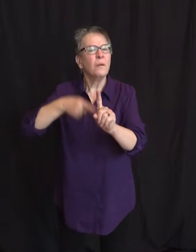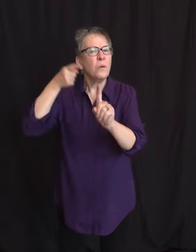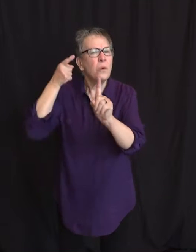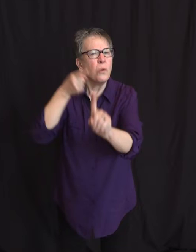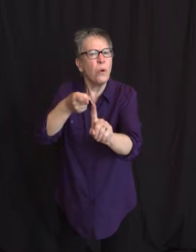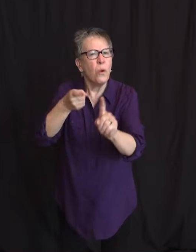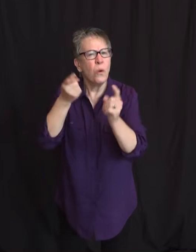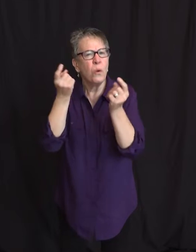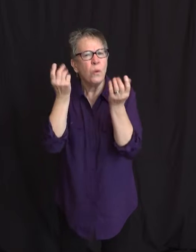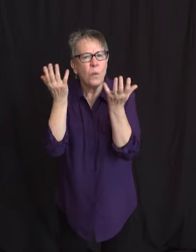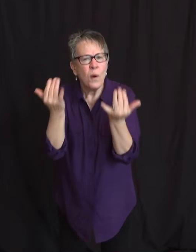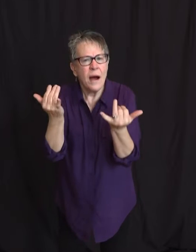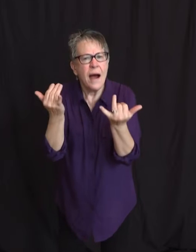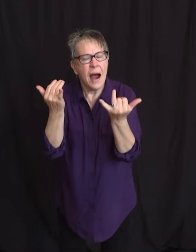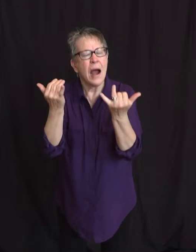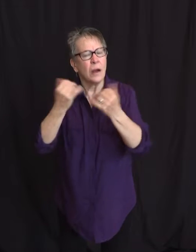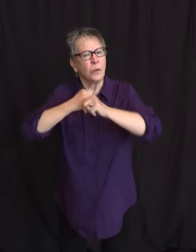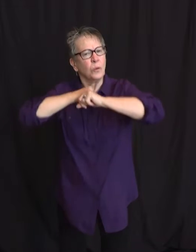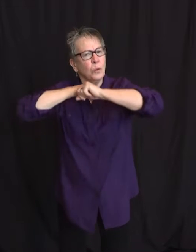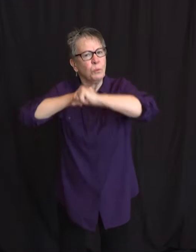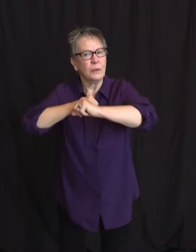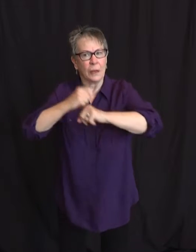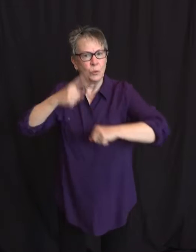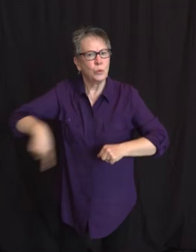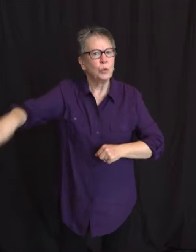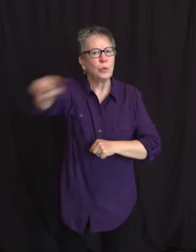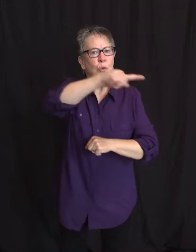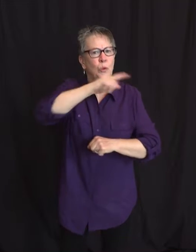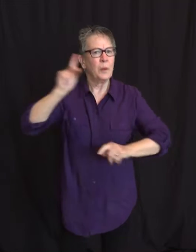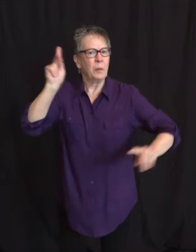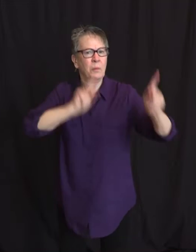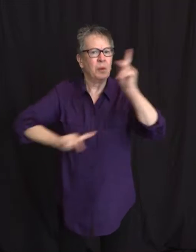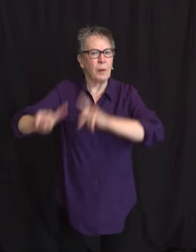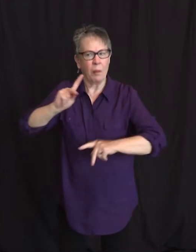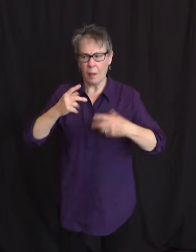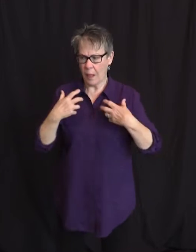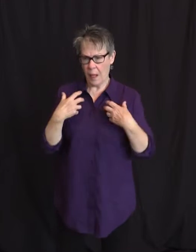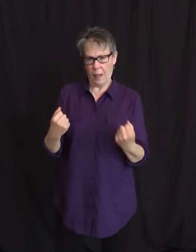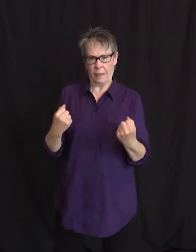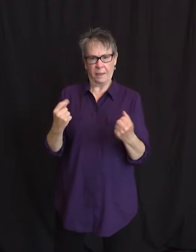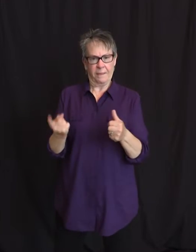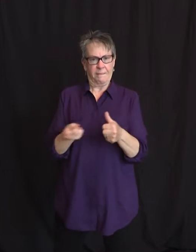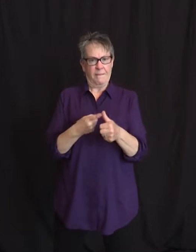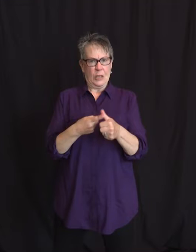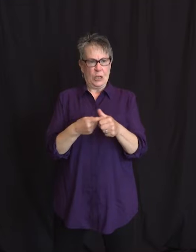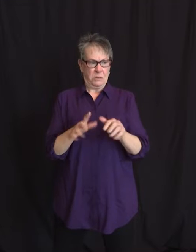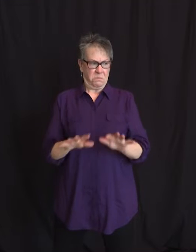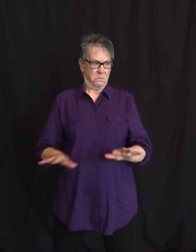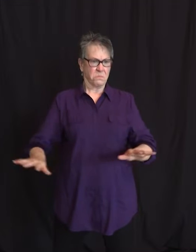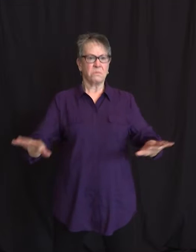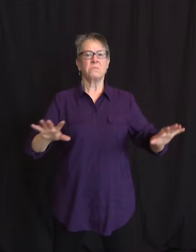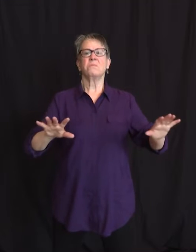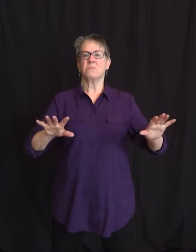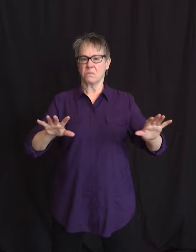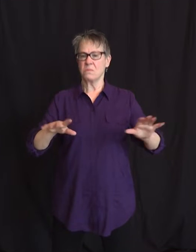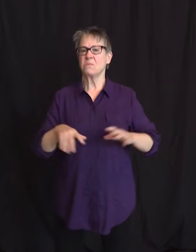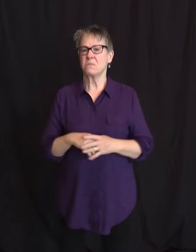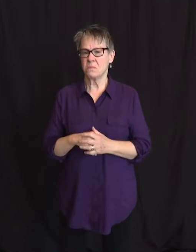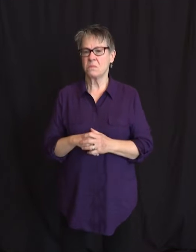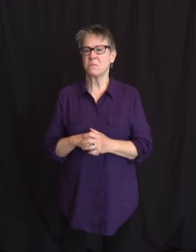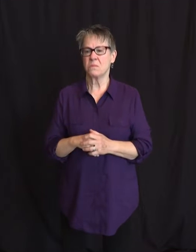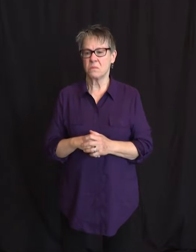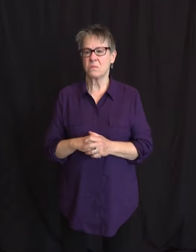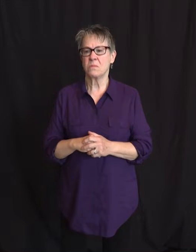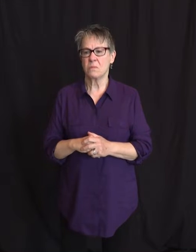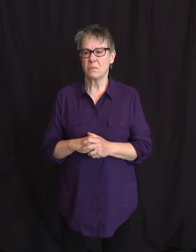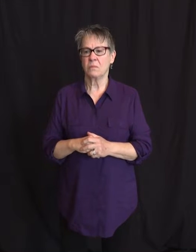governors in our council when I say we only want to have to do this once. So, with that in mind, here are the 6